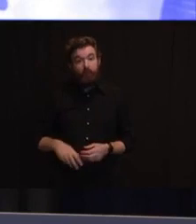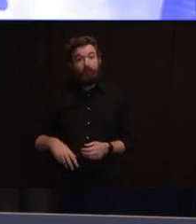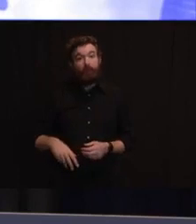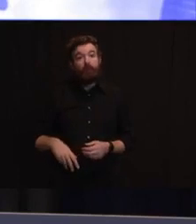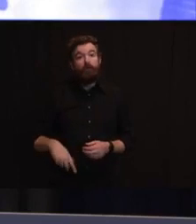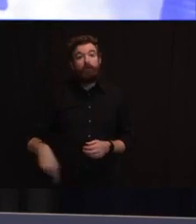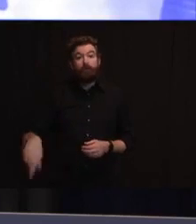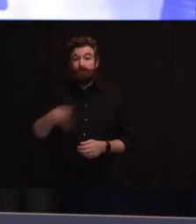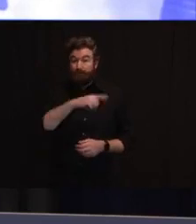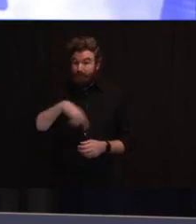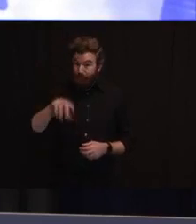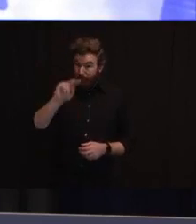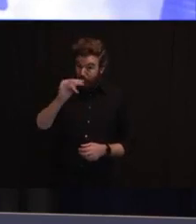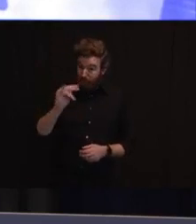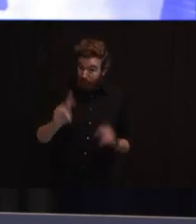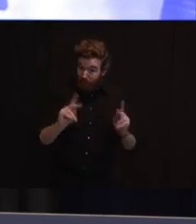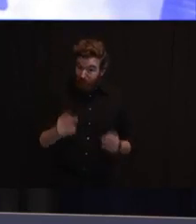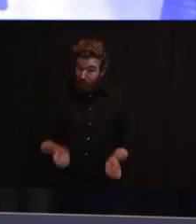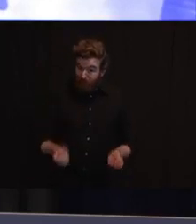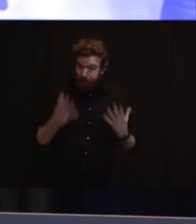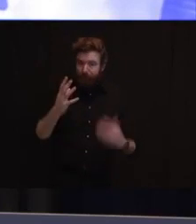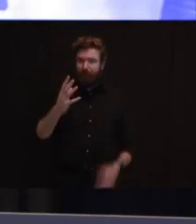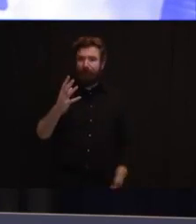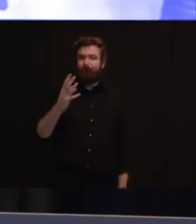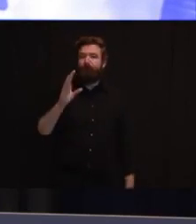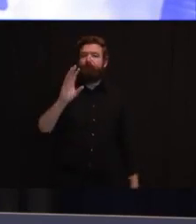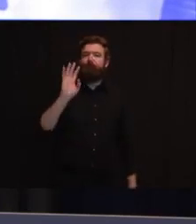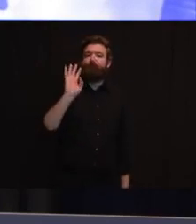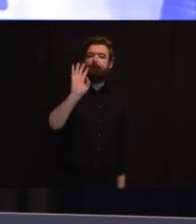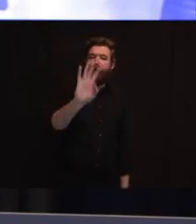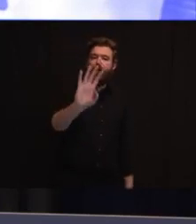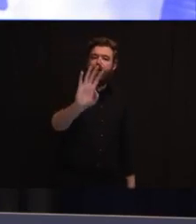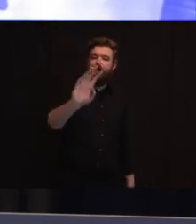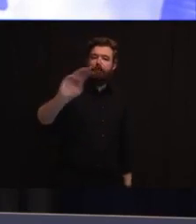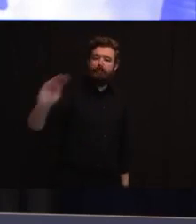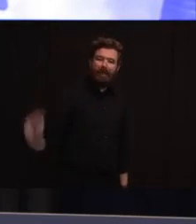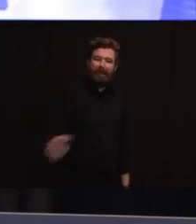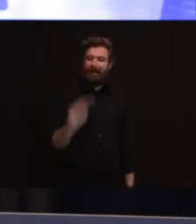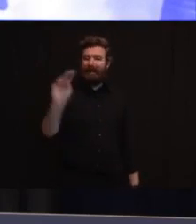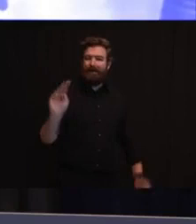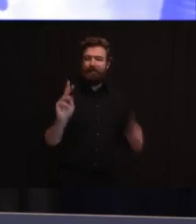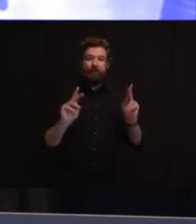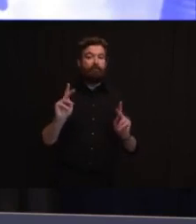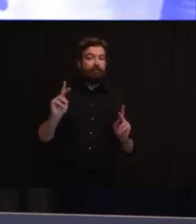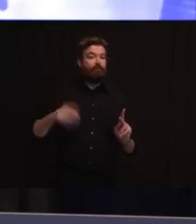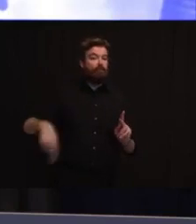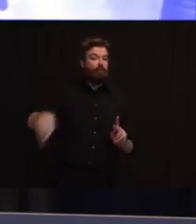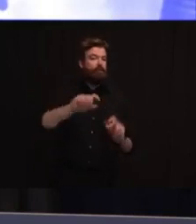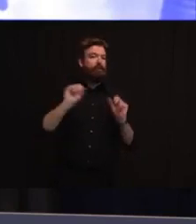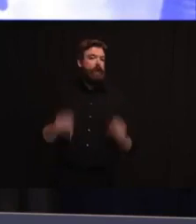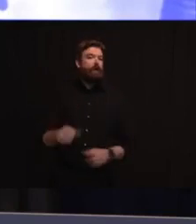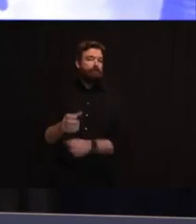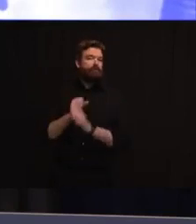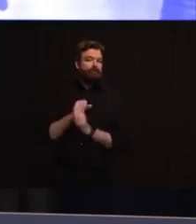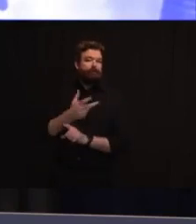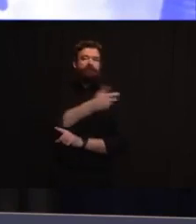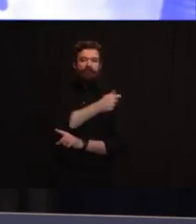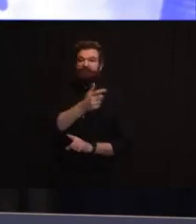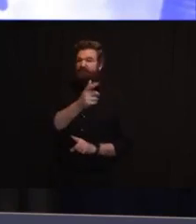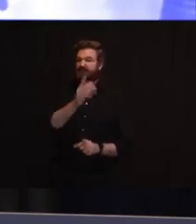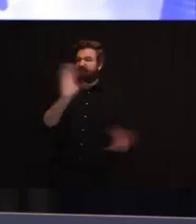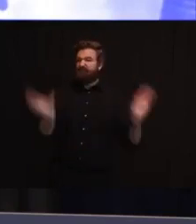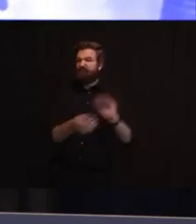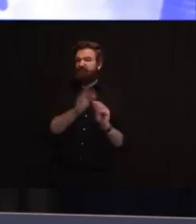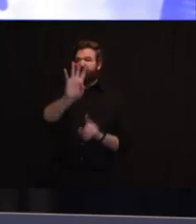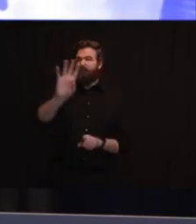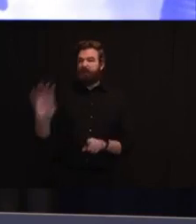are now eligible. While people are encouraged to pre-register, there are currently many more people seeking vaccination